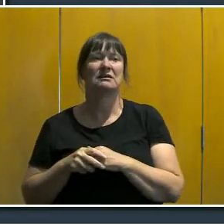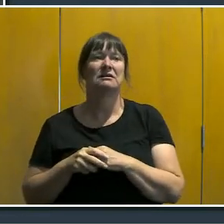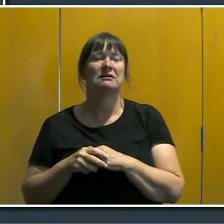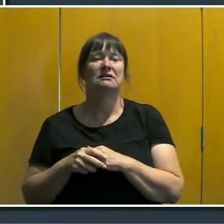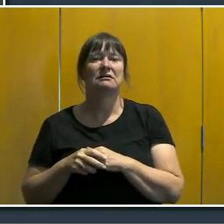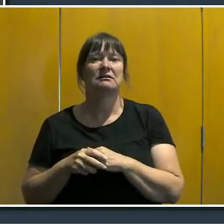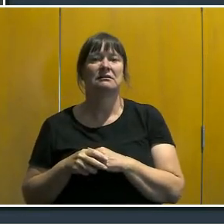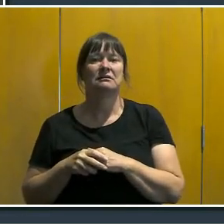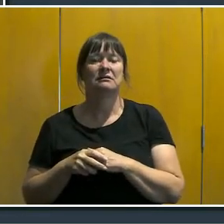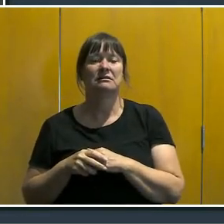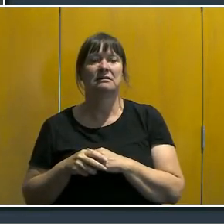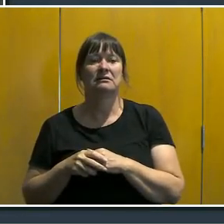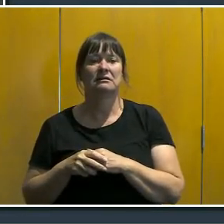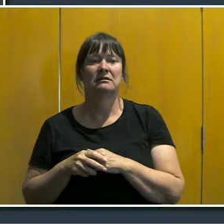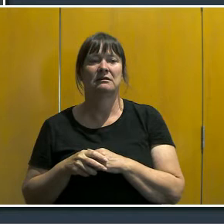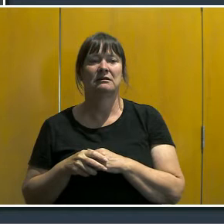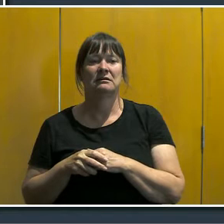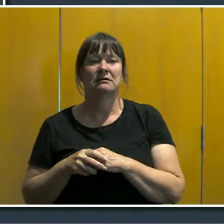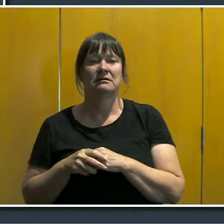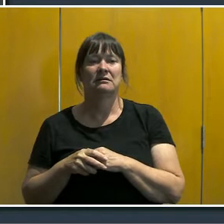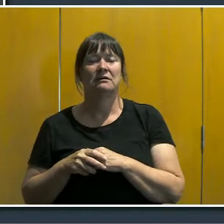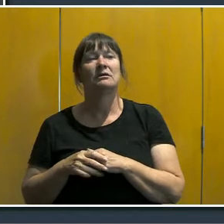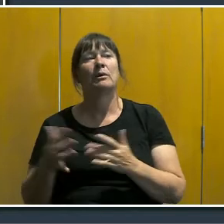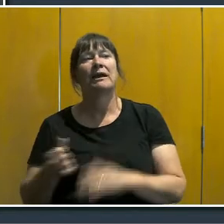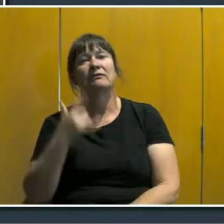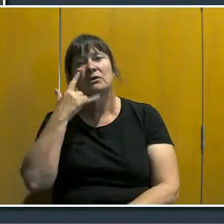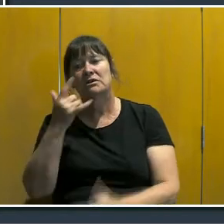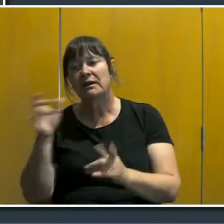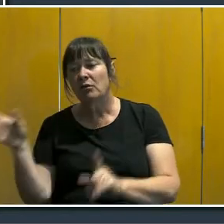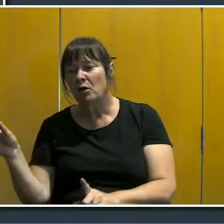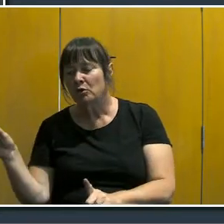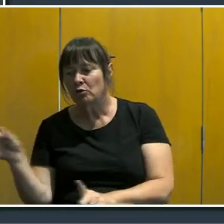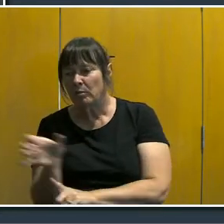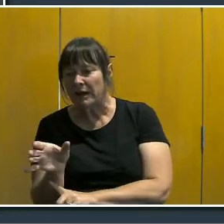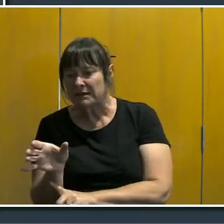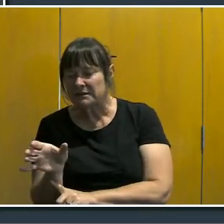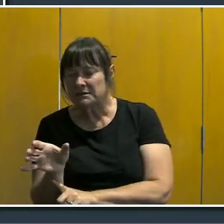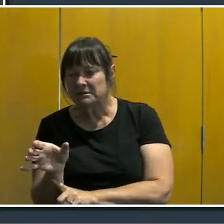We have to look at things like replacing